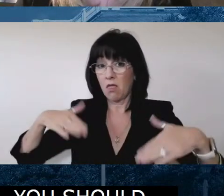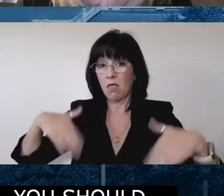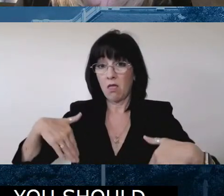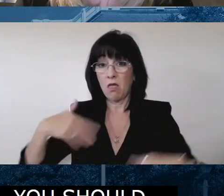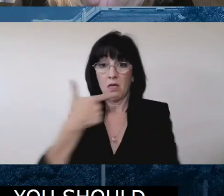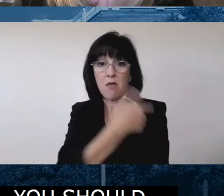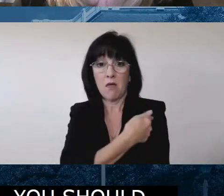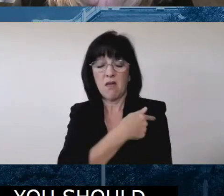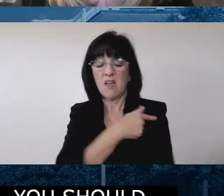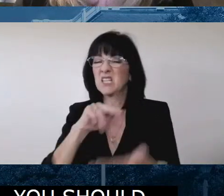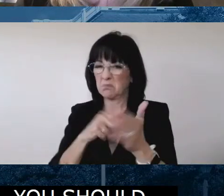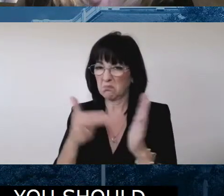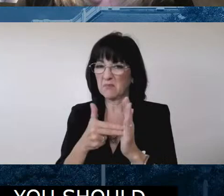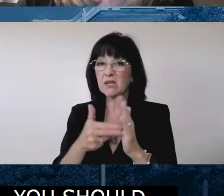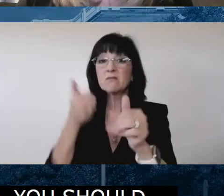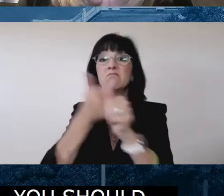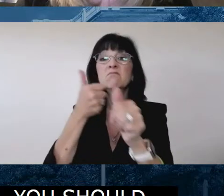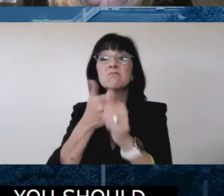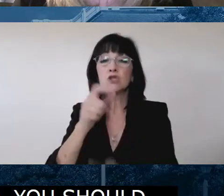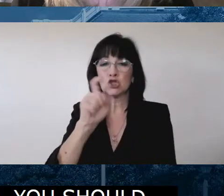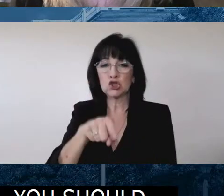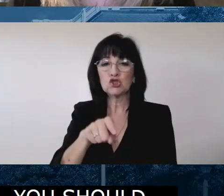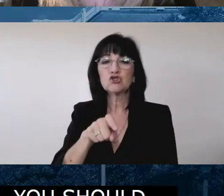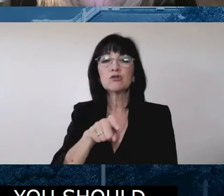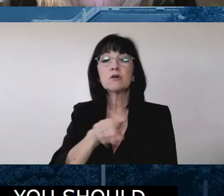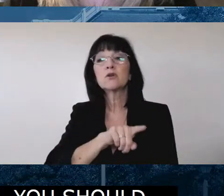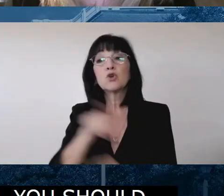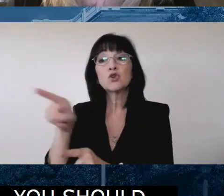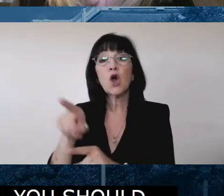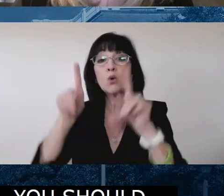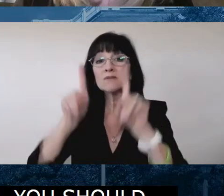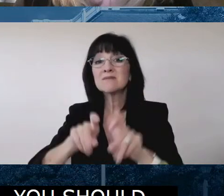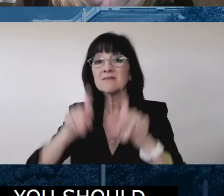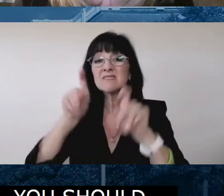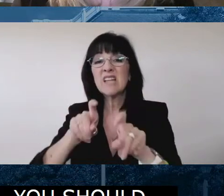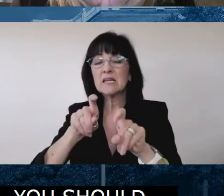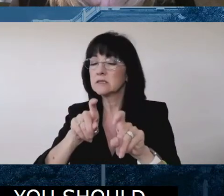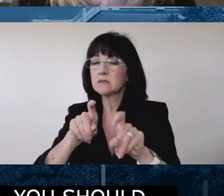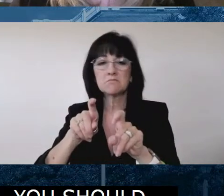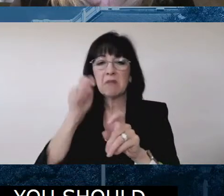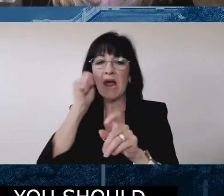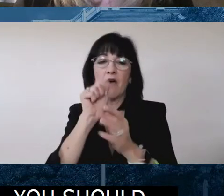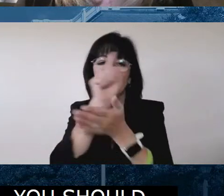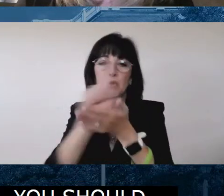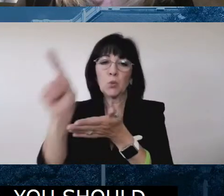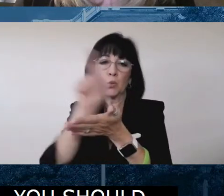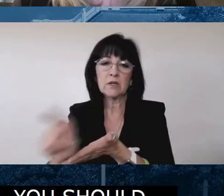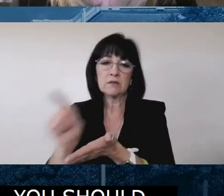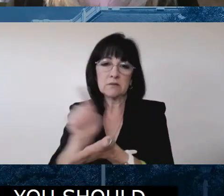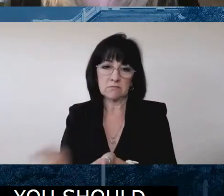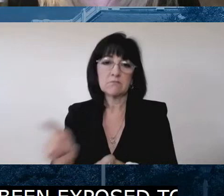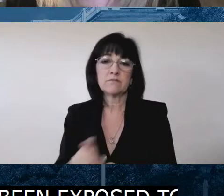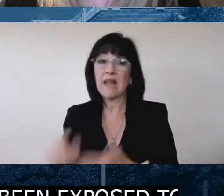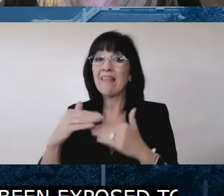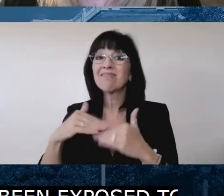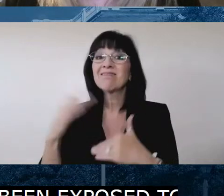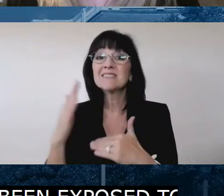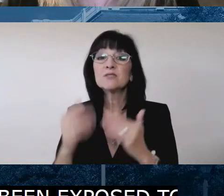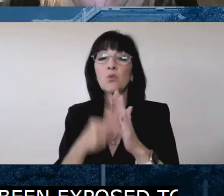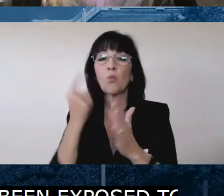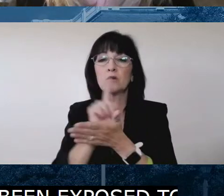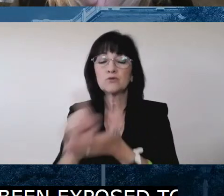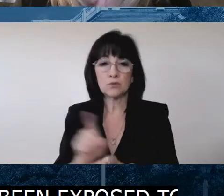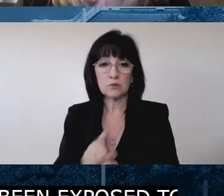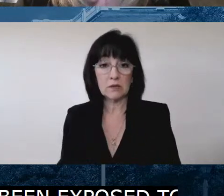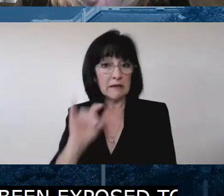week. Now, if you have been exposed to COVID, first of all, you will need to